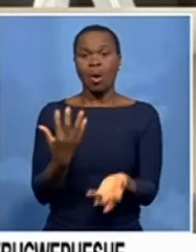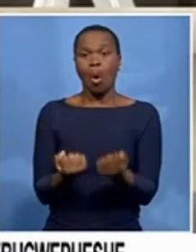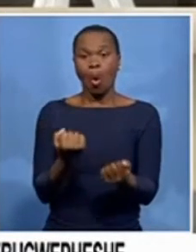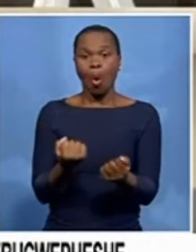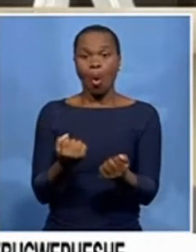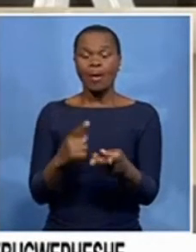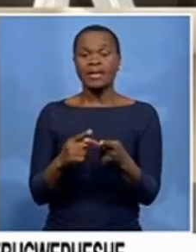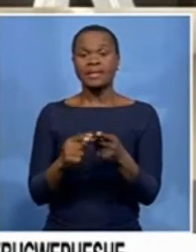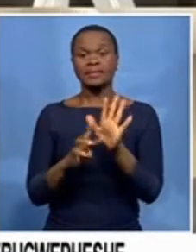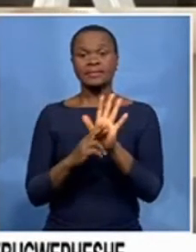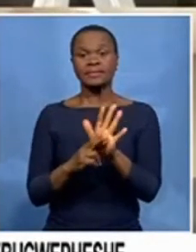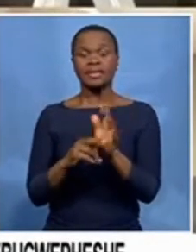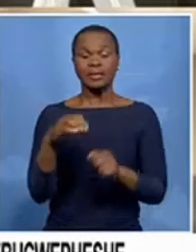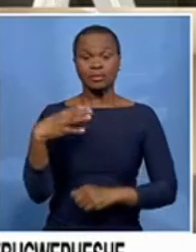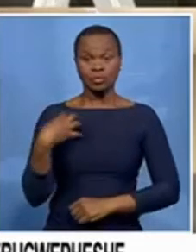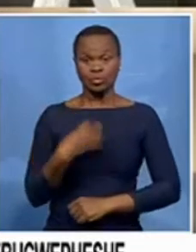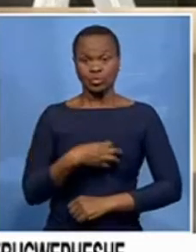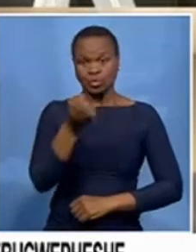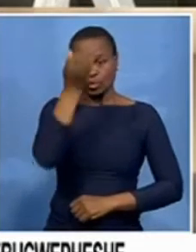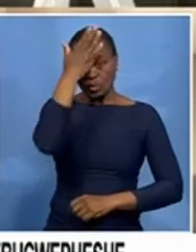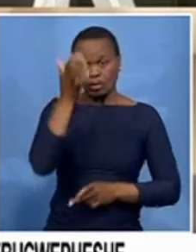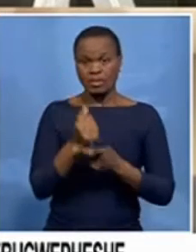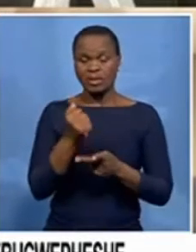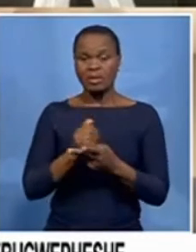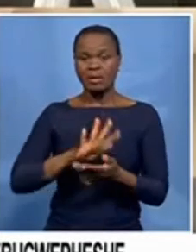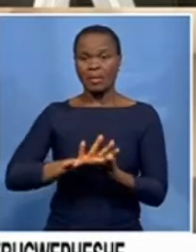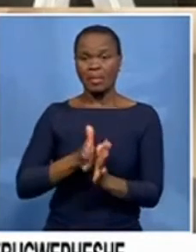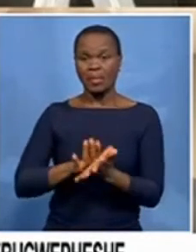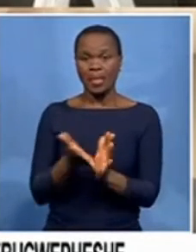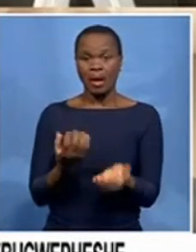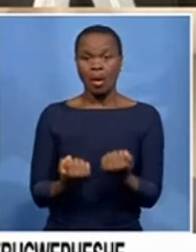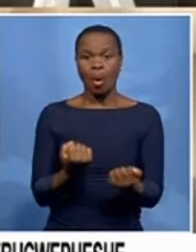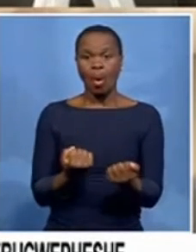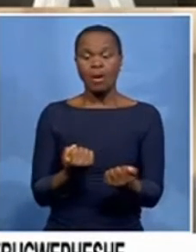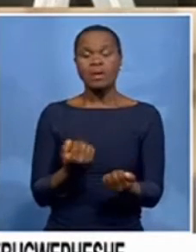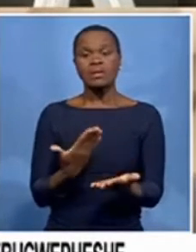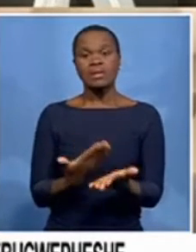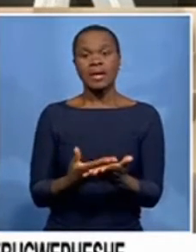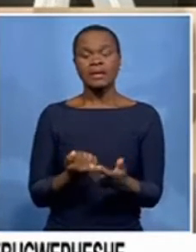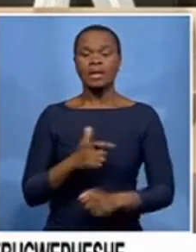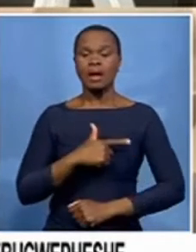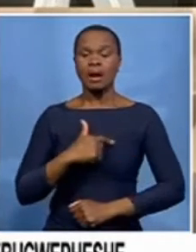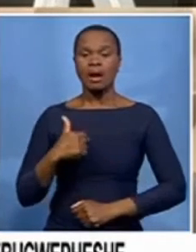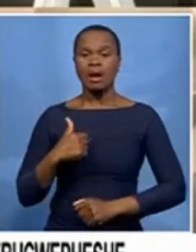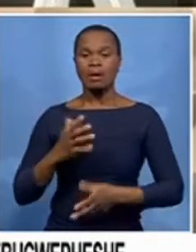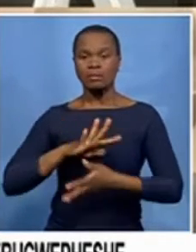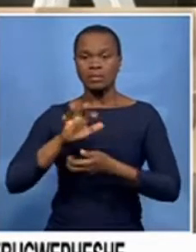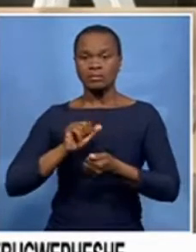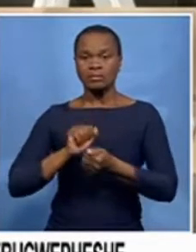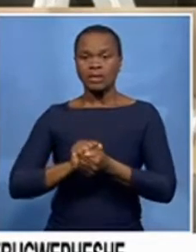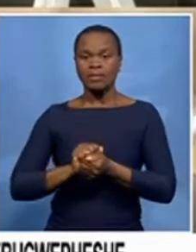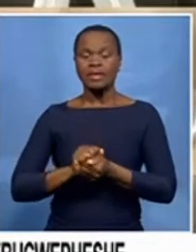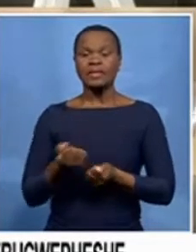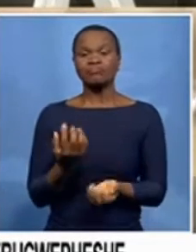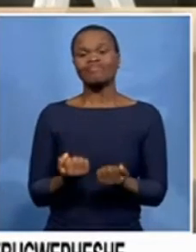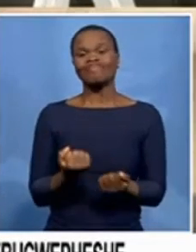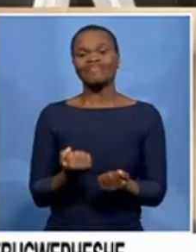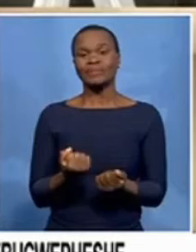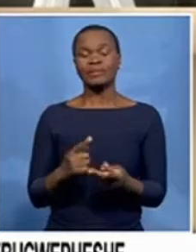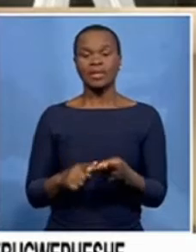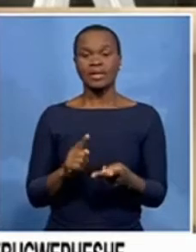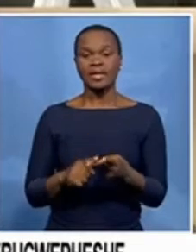naZuma kungathikamedeka kulandzelana ngetigaba kwetinkantolo lekungendeka ukuthi kuthathe isikhathi kuphothula kwetindzaba tenkantolo. Ucube